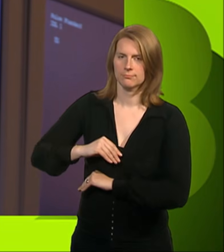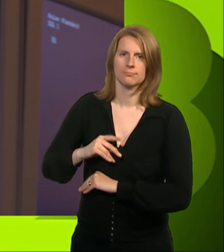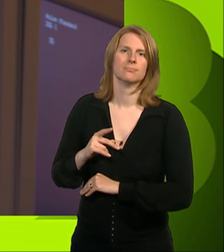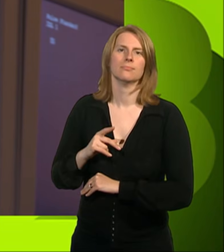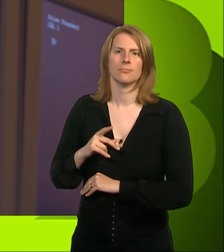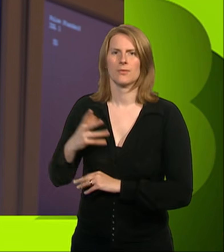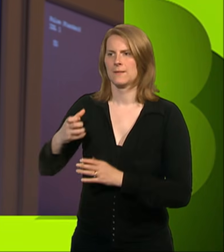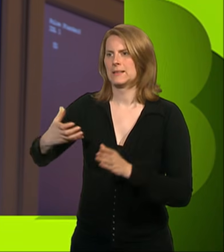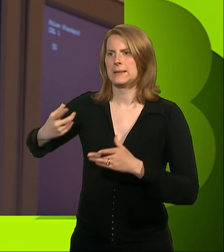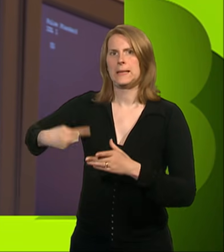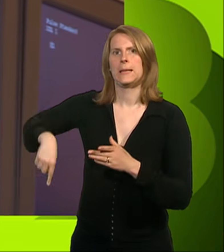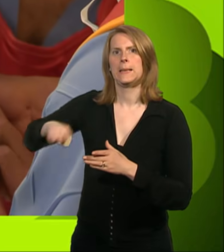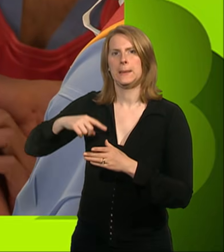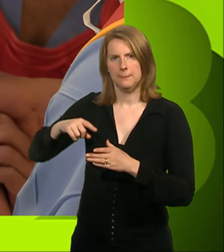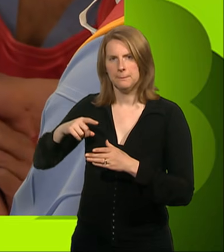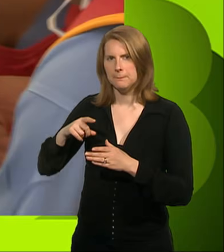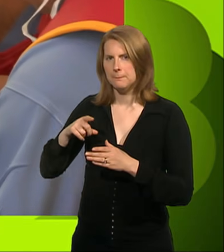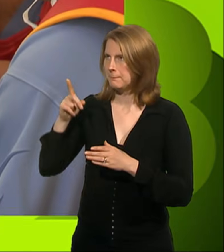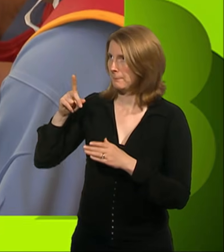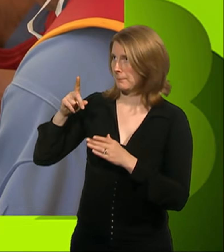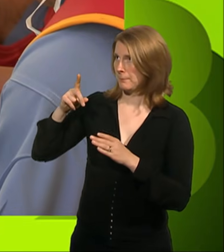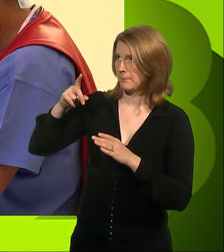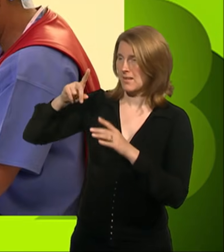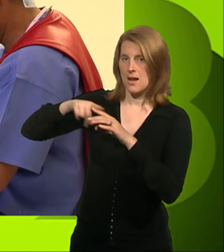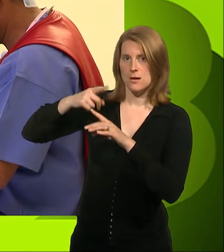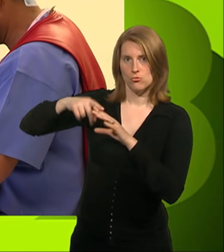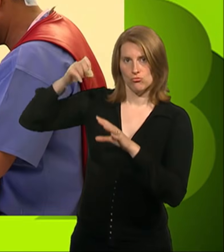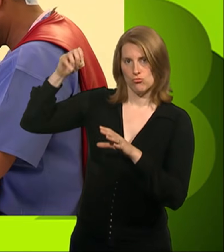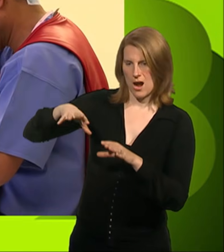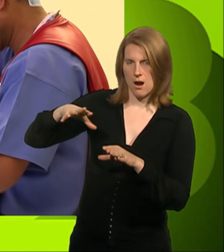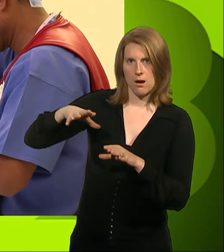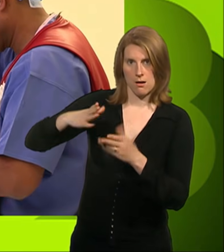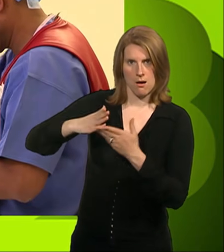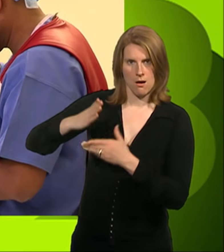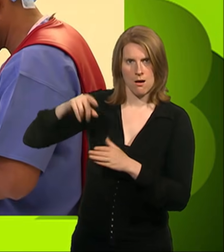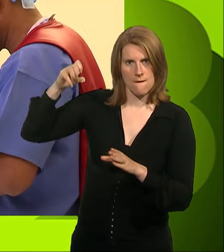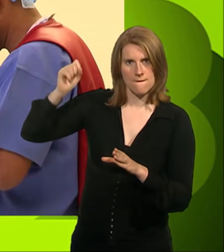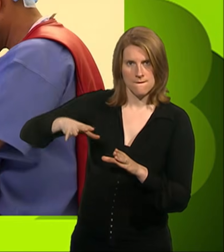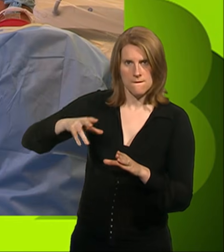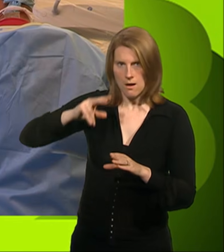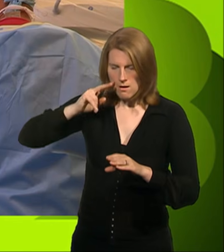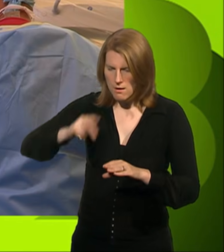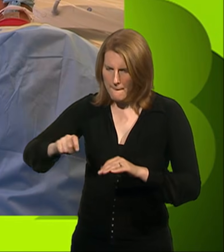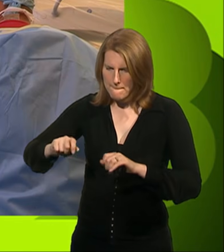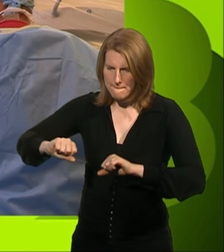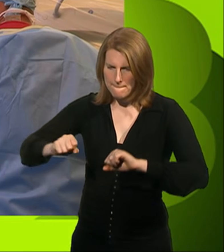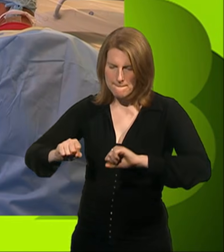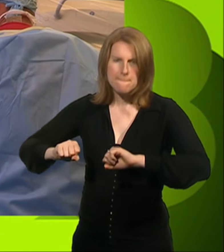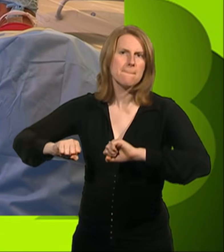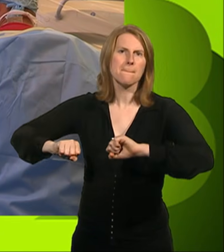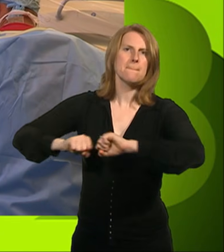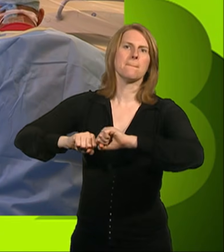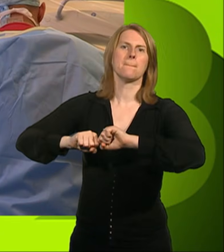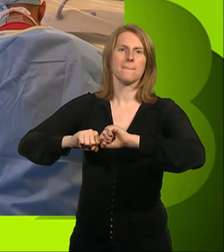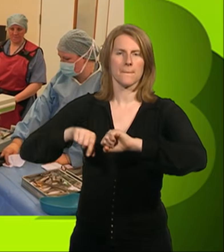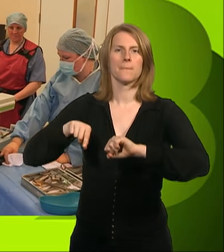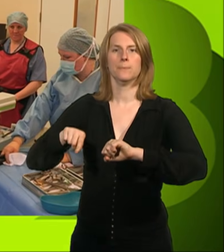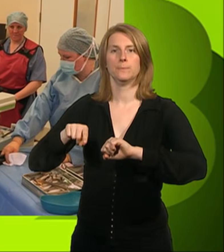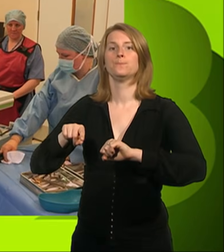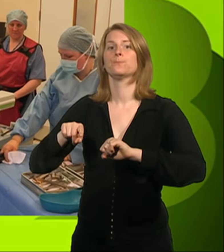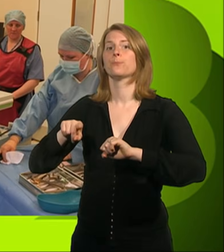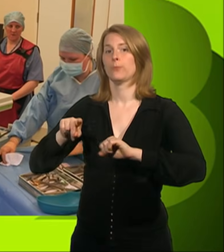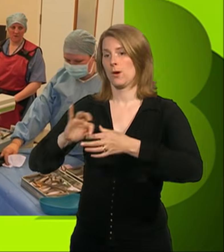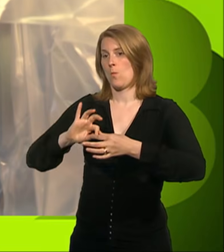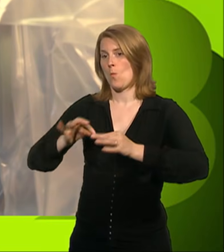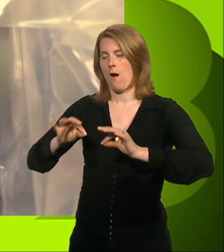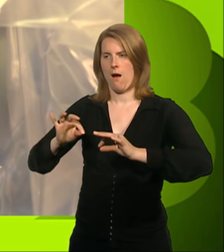them realign his elbow into position. Strapped up to keep it in place, Charlie's arm is now ready for those wires.